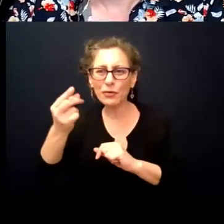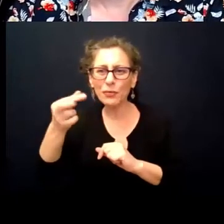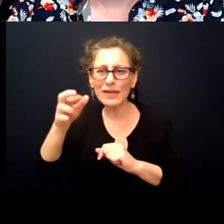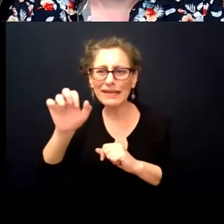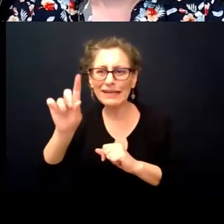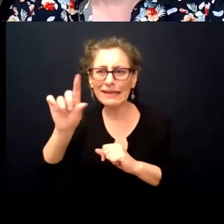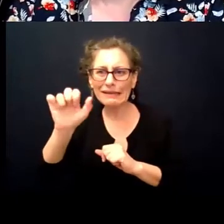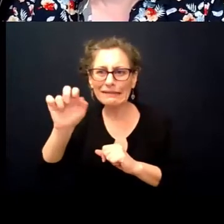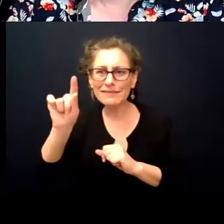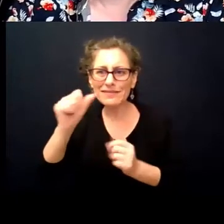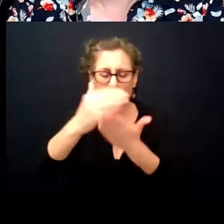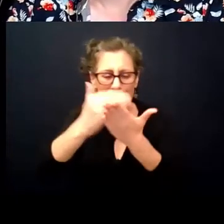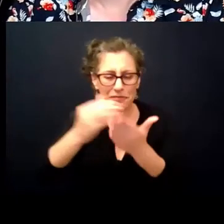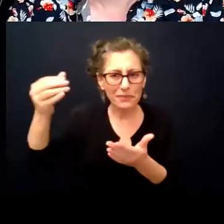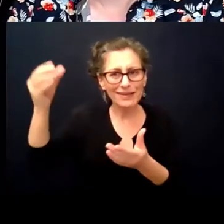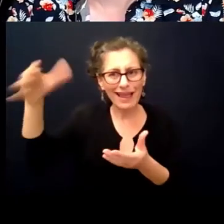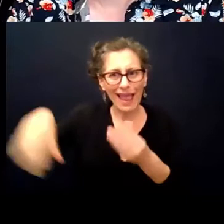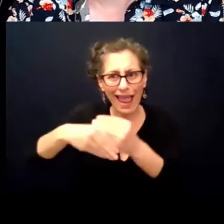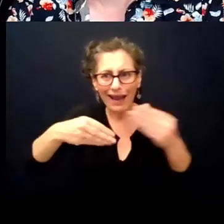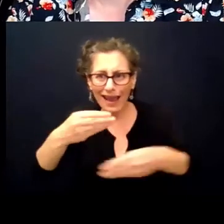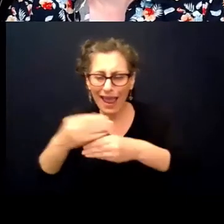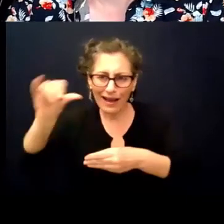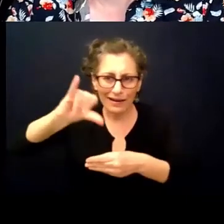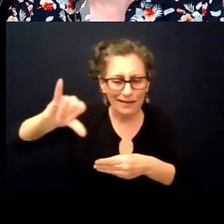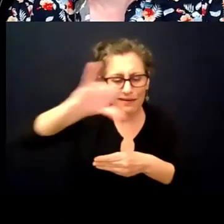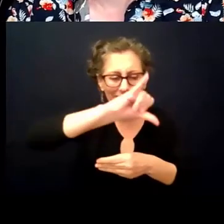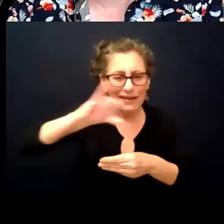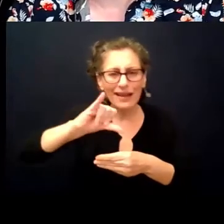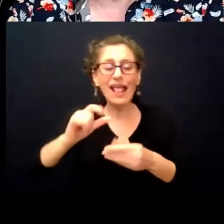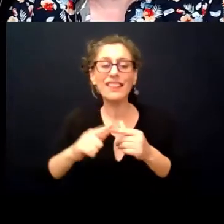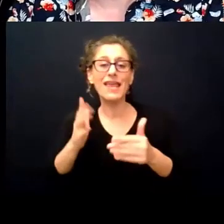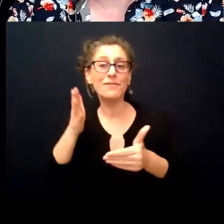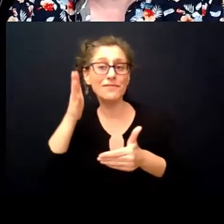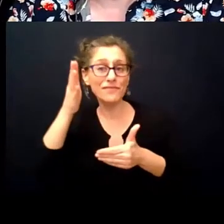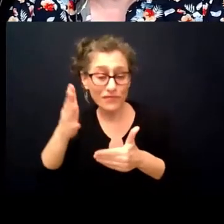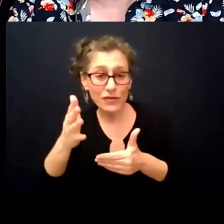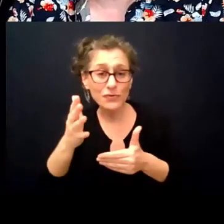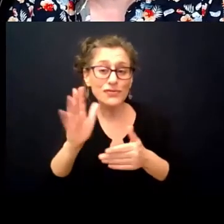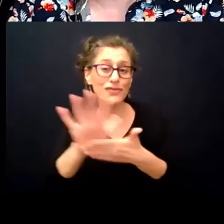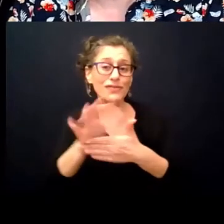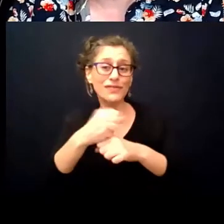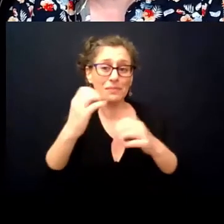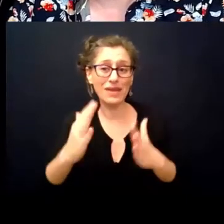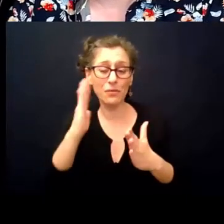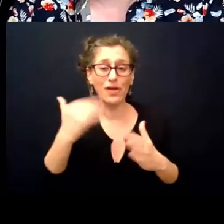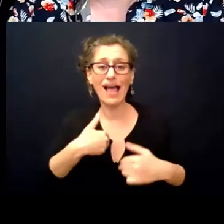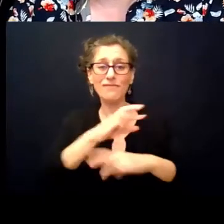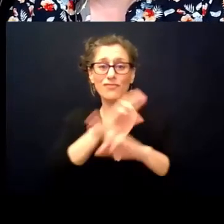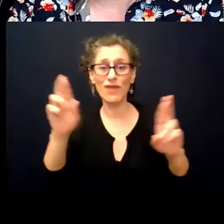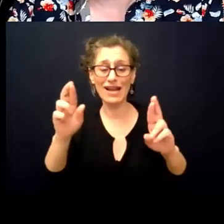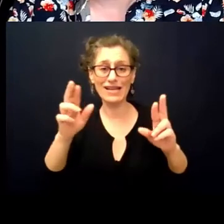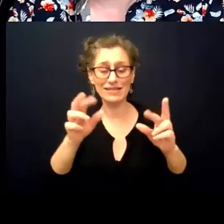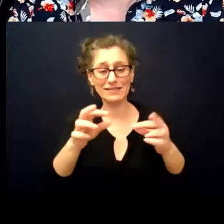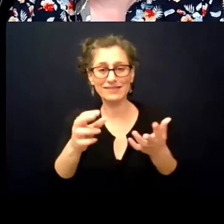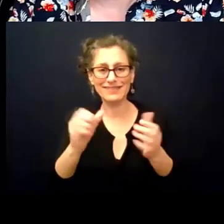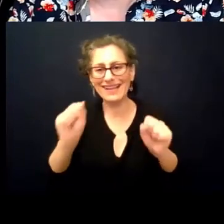that upcoming filmmakers will kind of have that as a compendium of things that maybe they